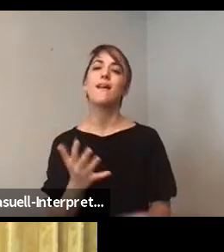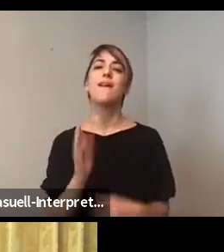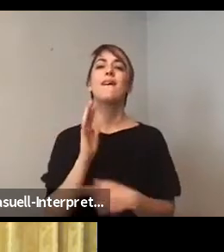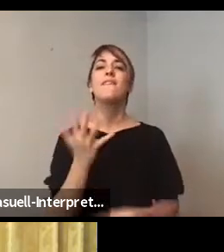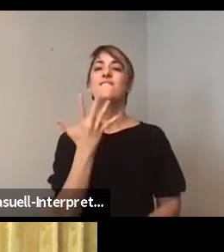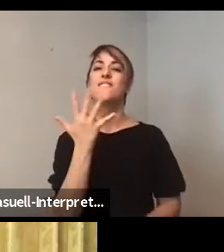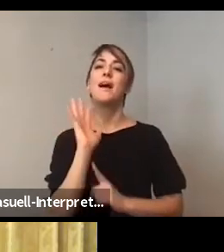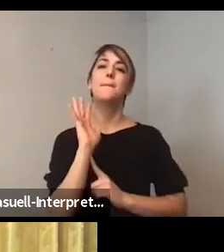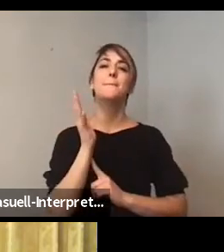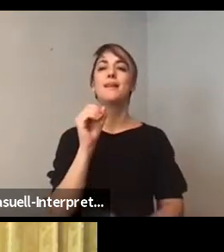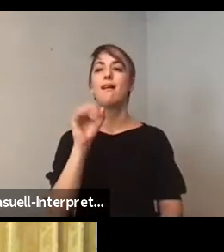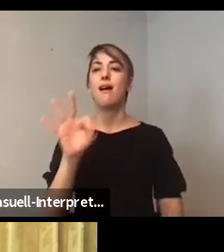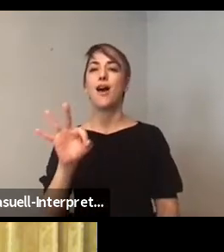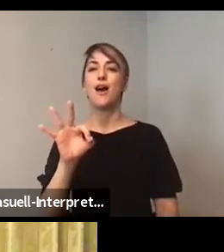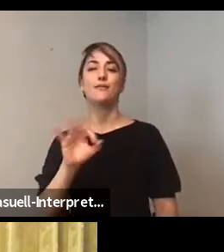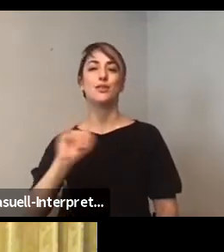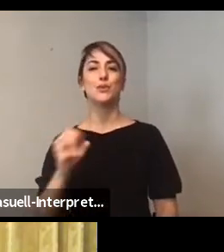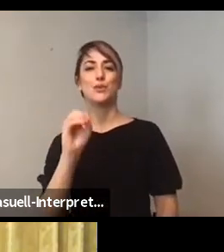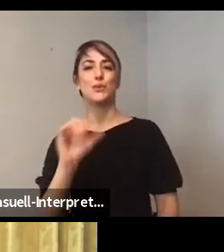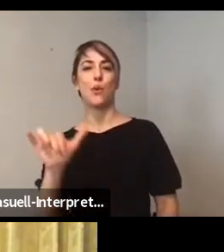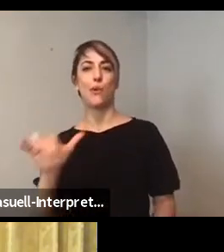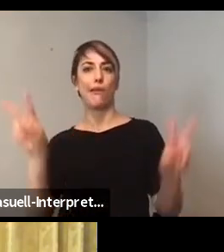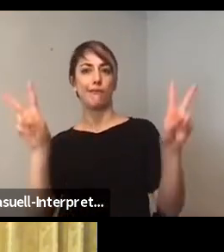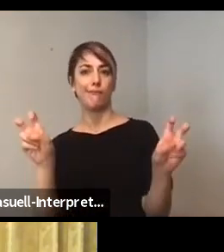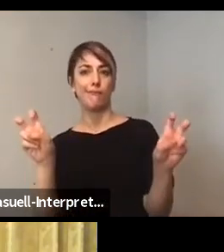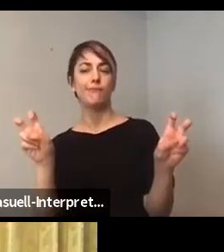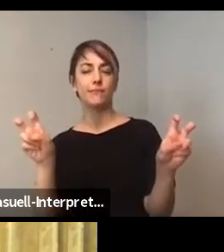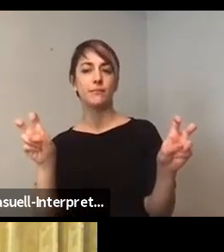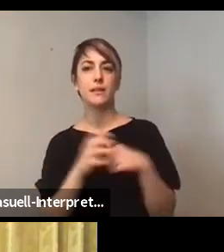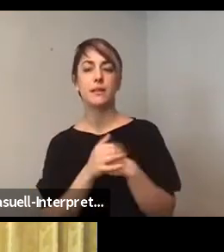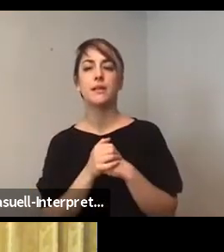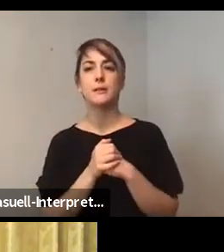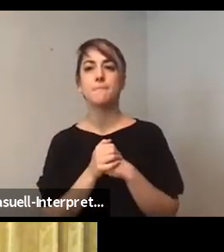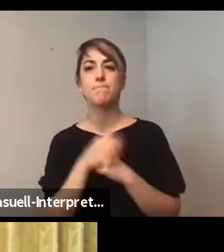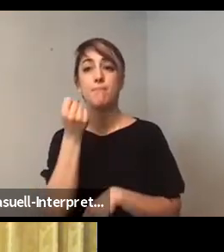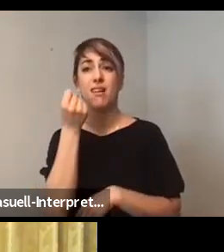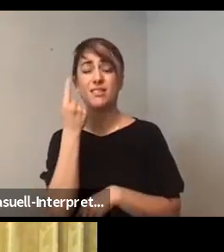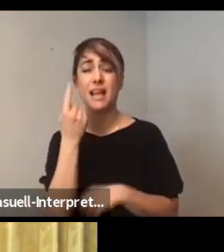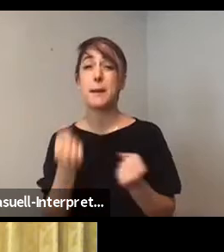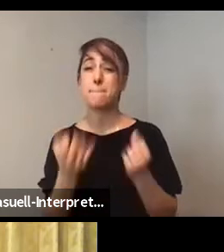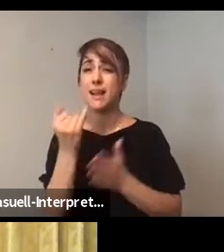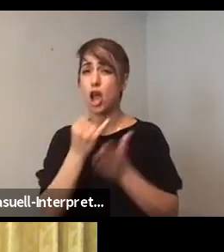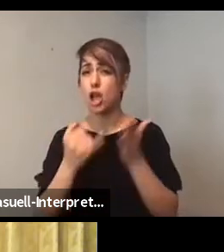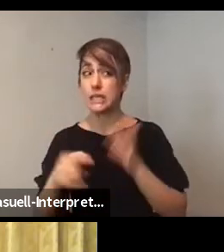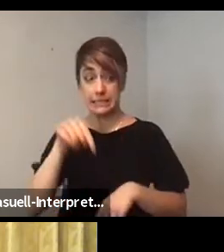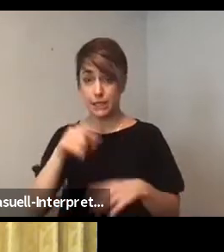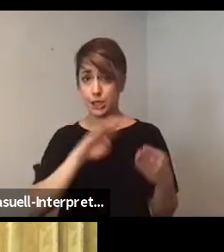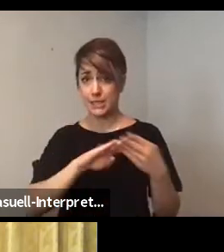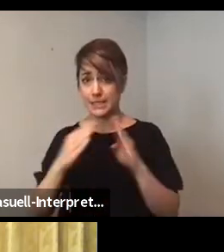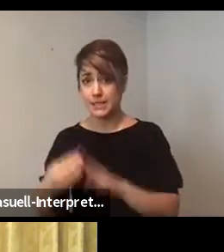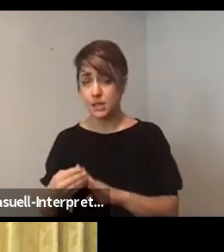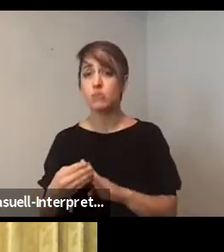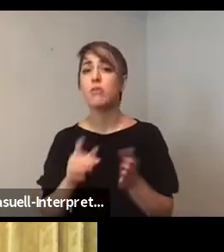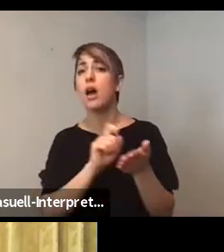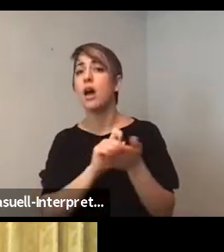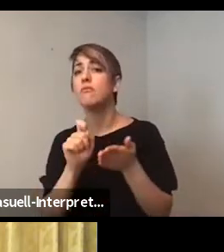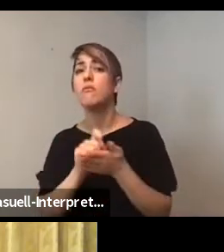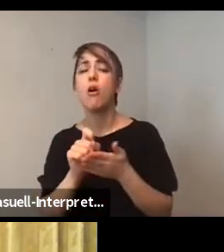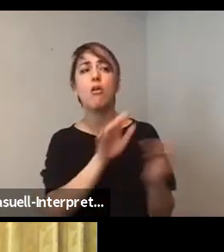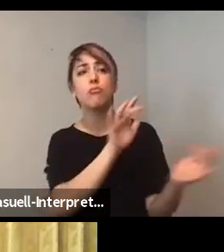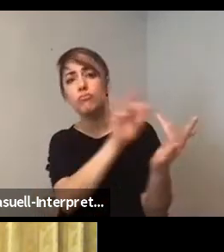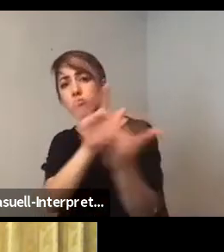offer. I've written to a lot of artists here in the city, and I asked them if they want to join